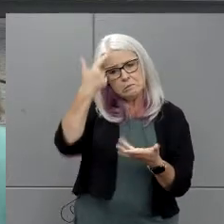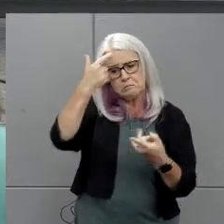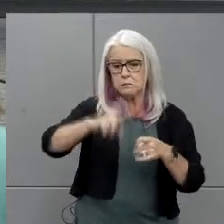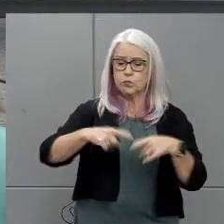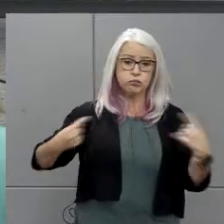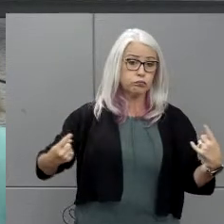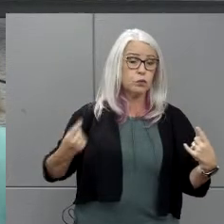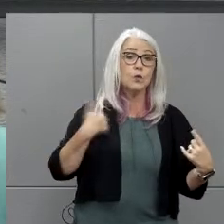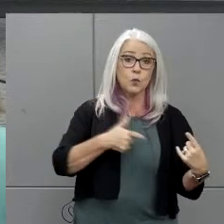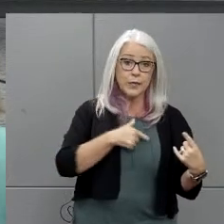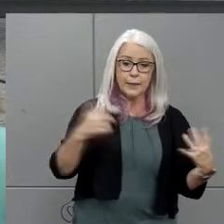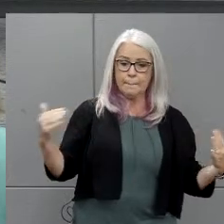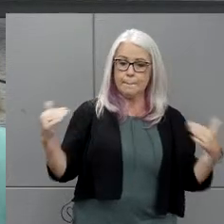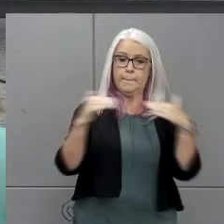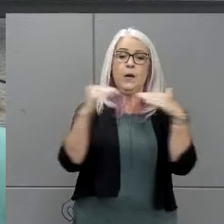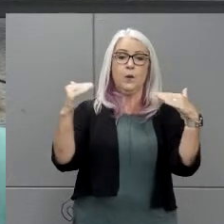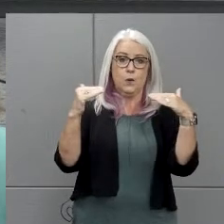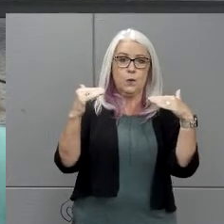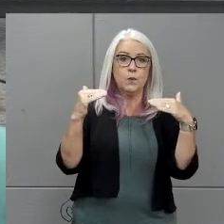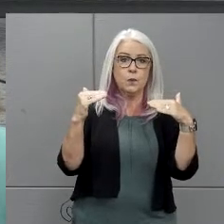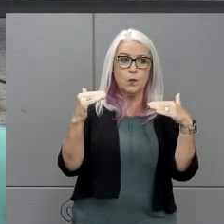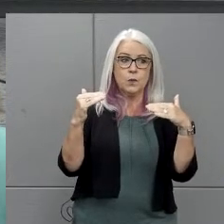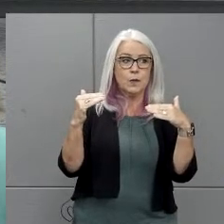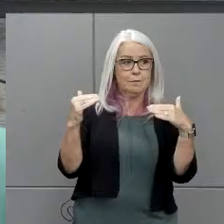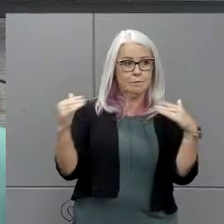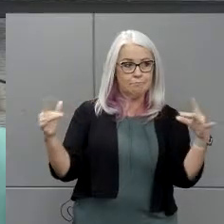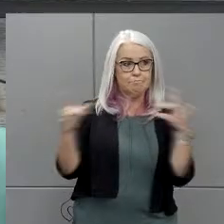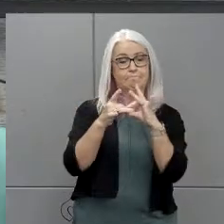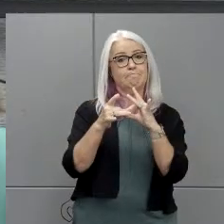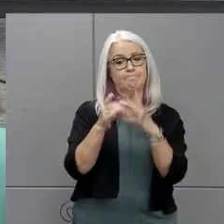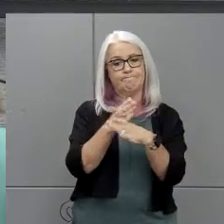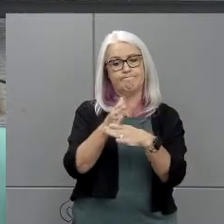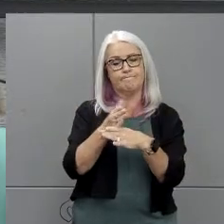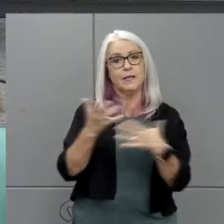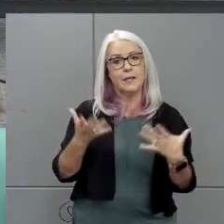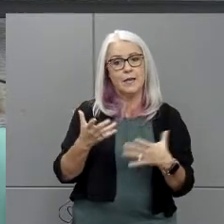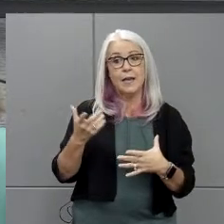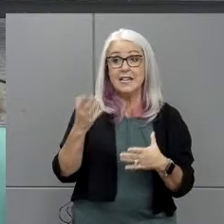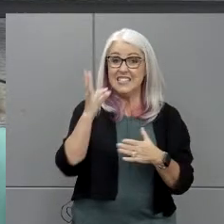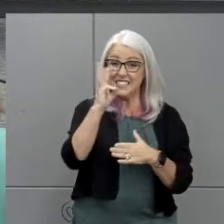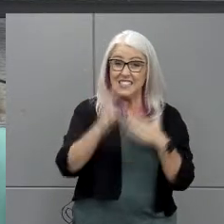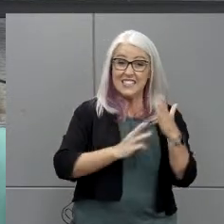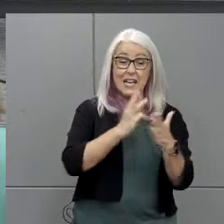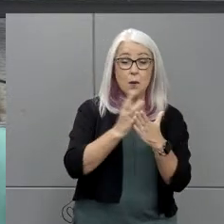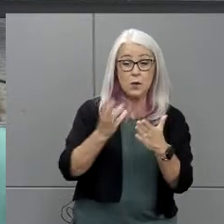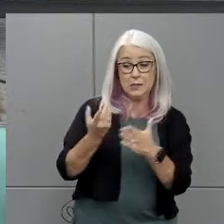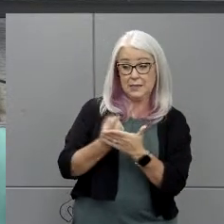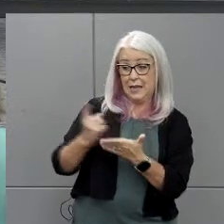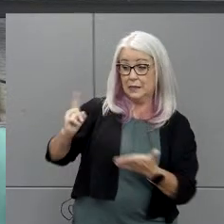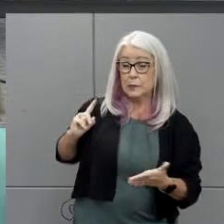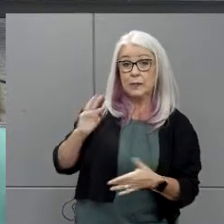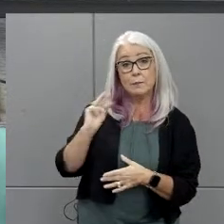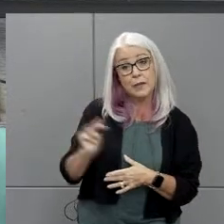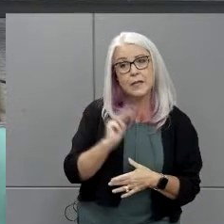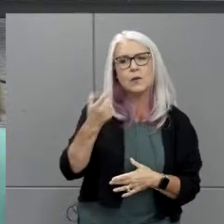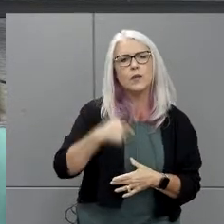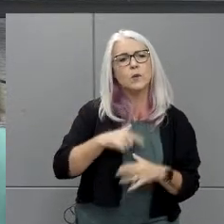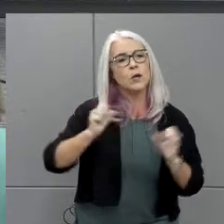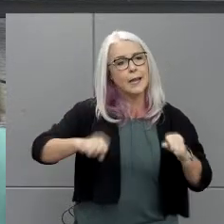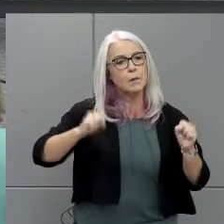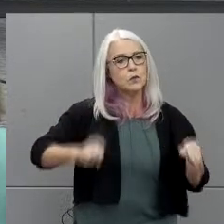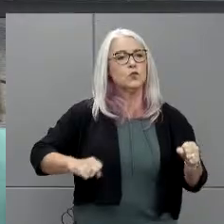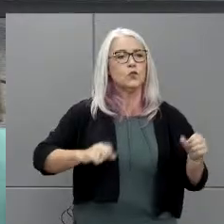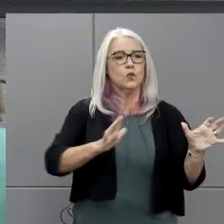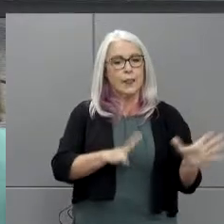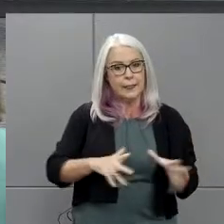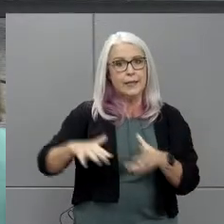found a happy medium. And we were able to get to the point that we got to after 6 hours on last Monday to walk away from this